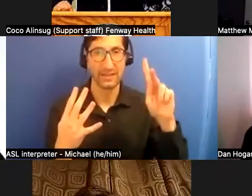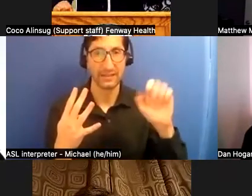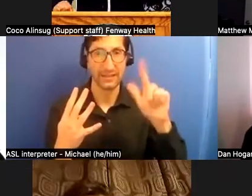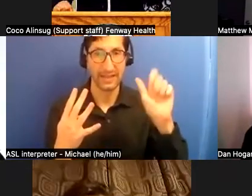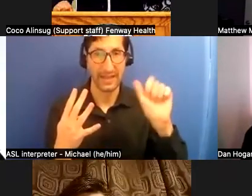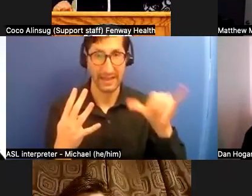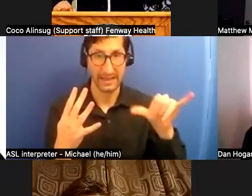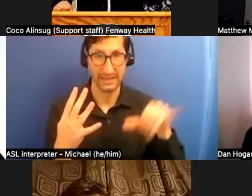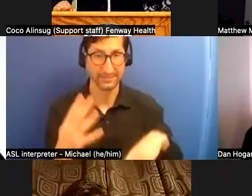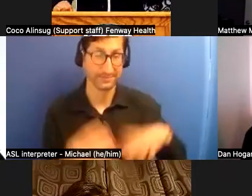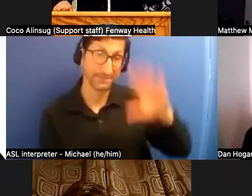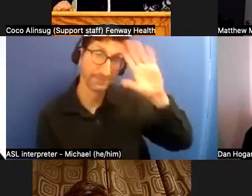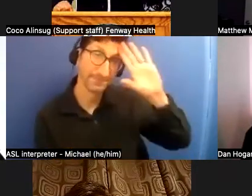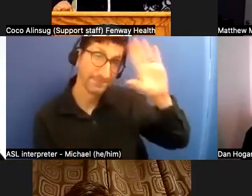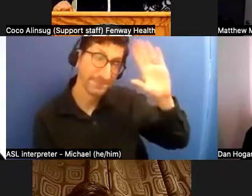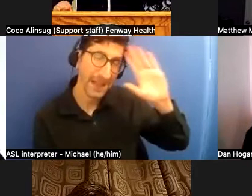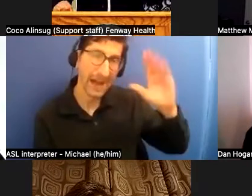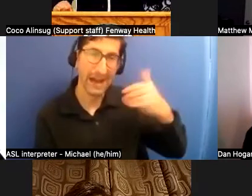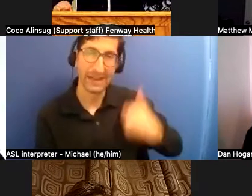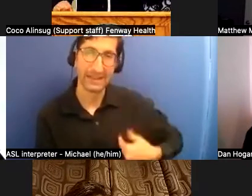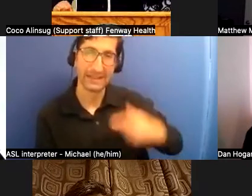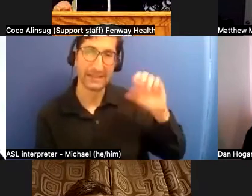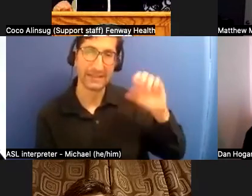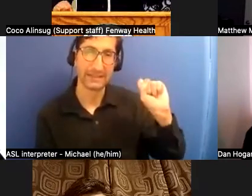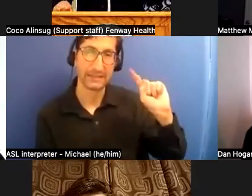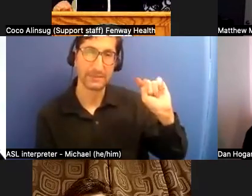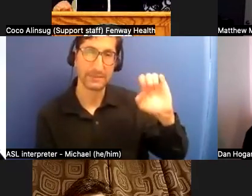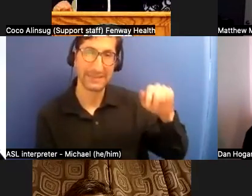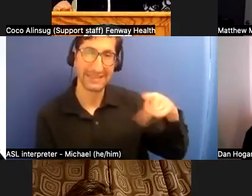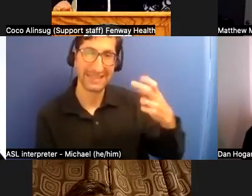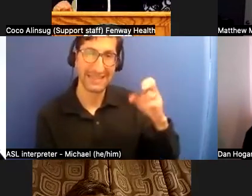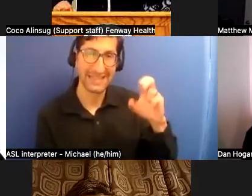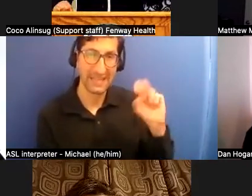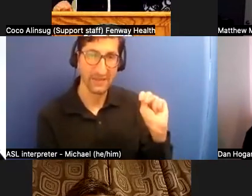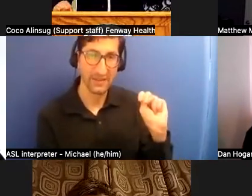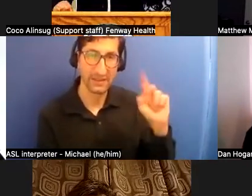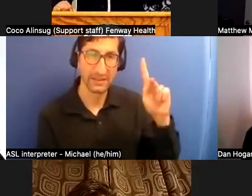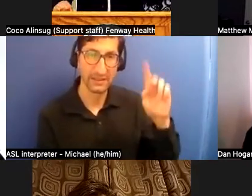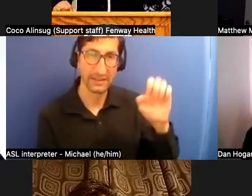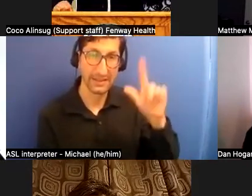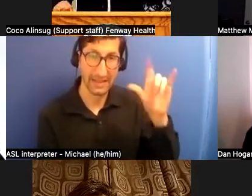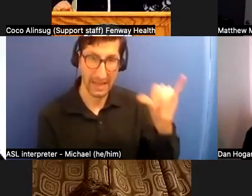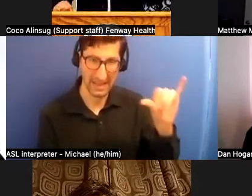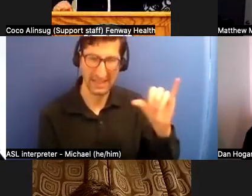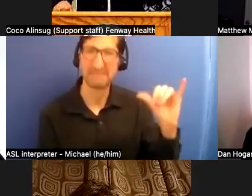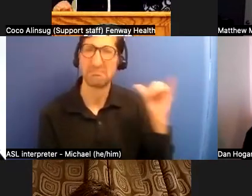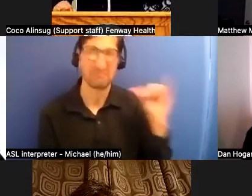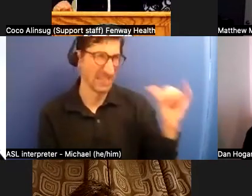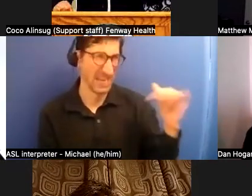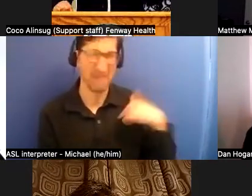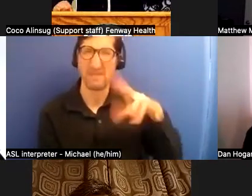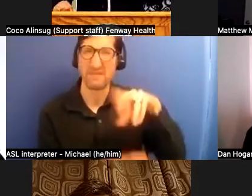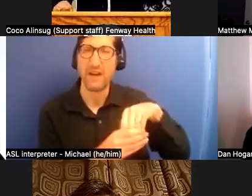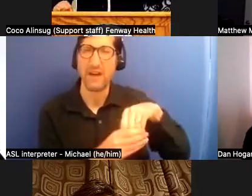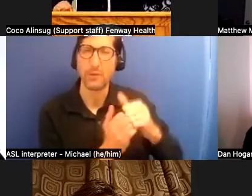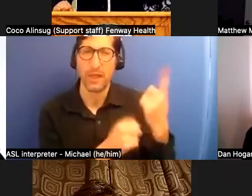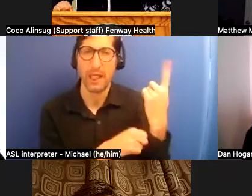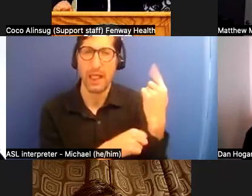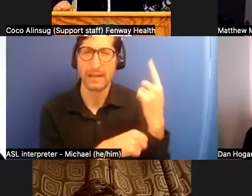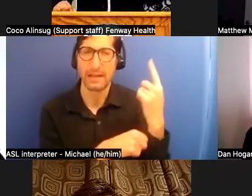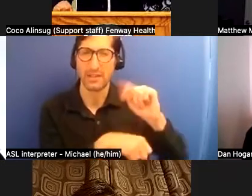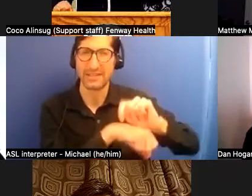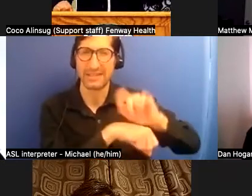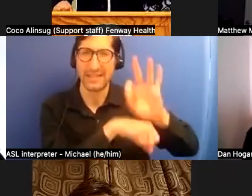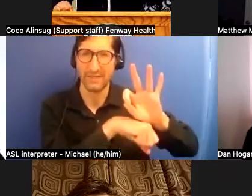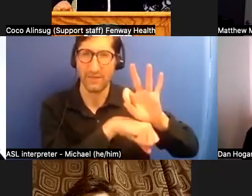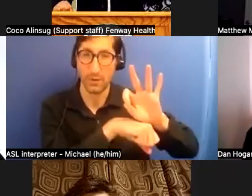Hey guys, my name is Stephen Kelly. I am here because I was also on the task force last year, and I